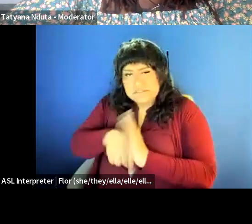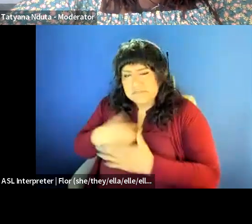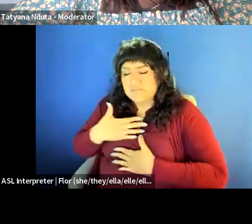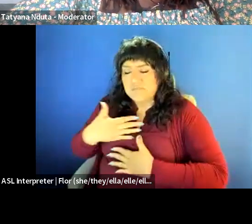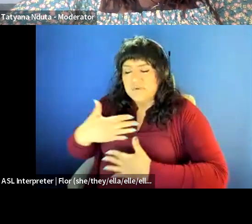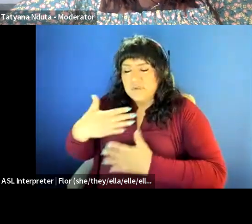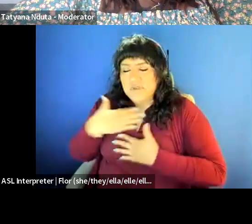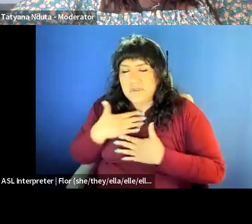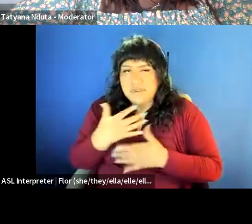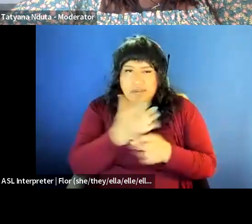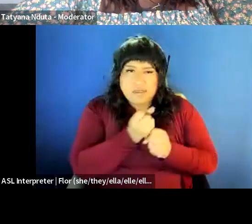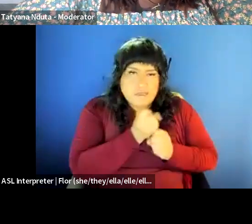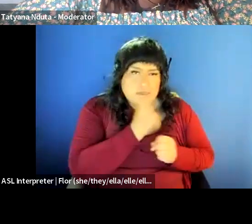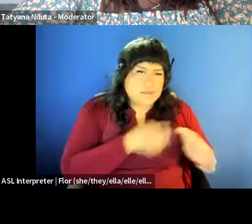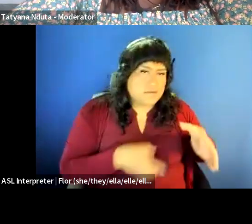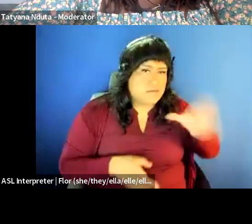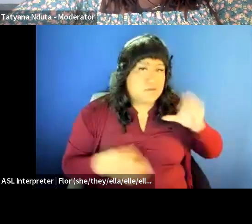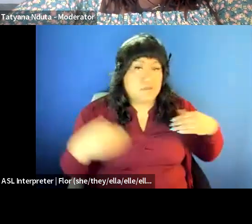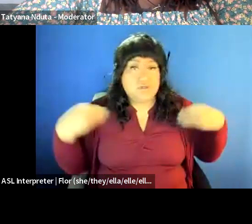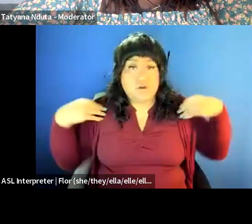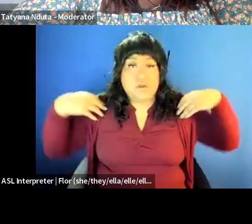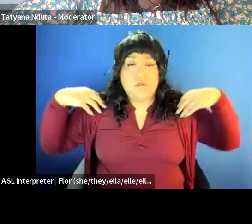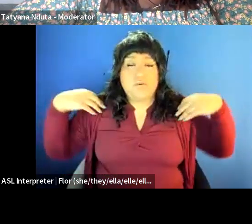beverage, drop your shoulders,